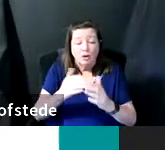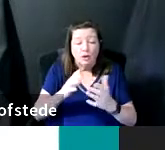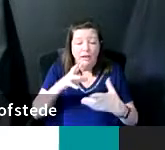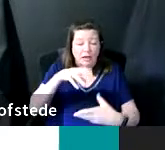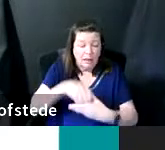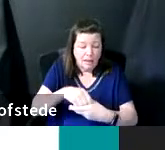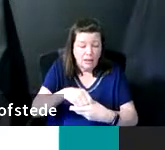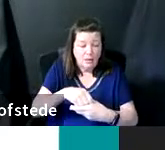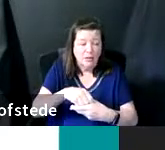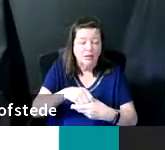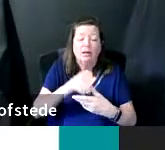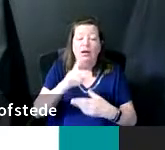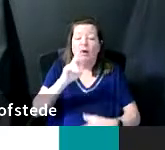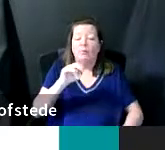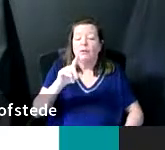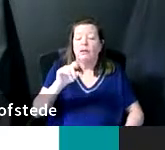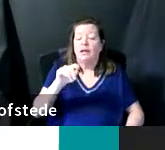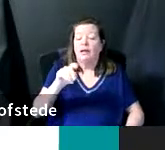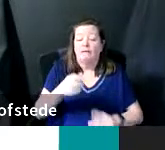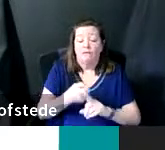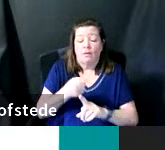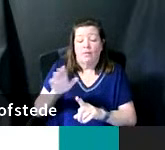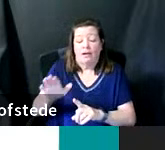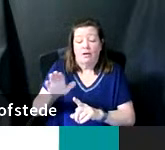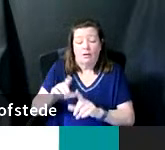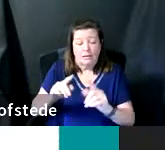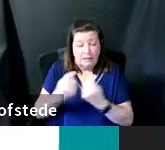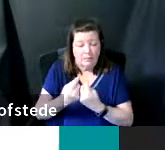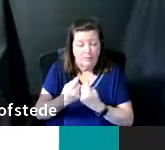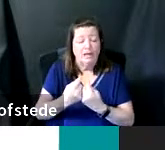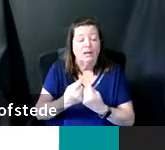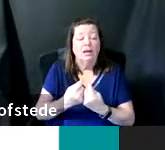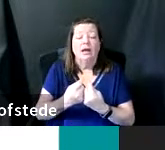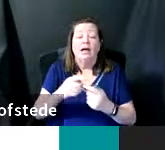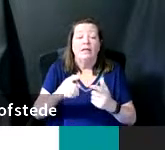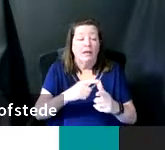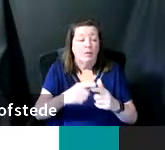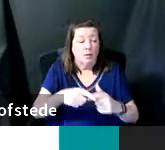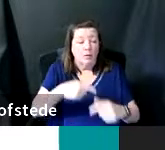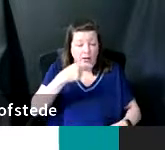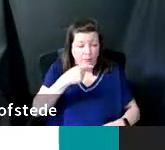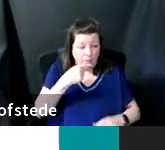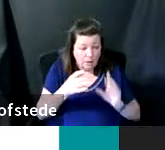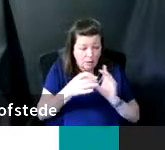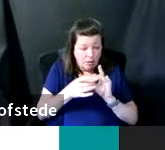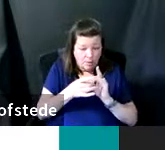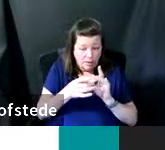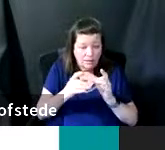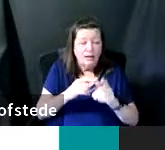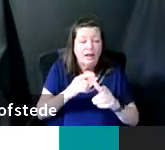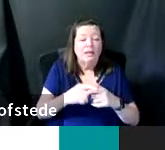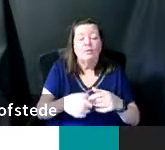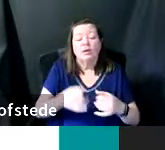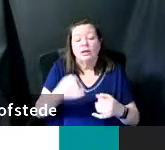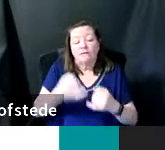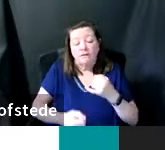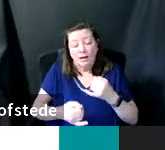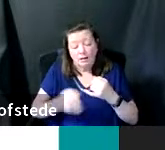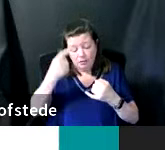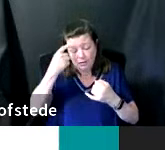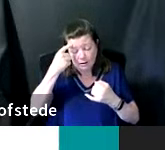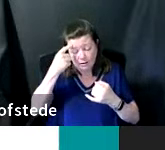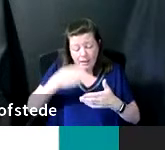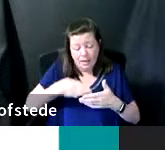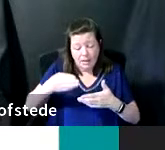community engagement team. We'll receive public comments, and then we'll offer final thoughts and adjourn the